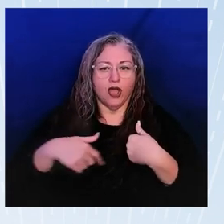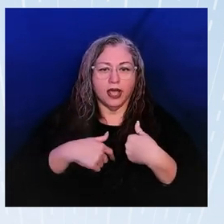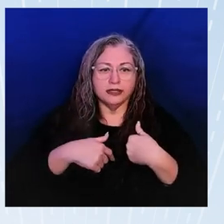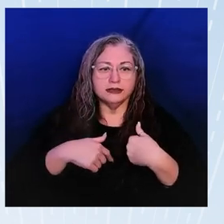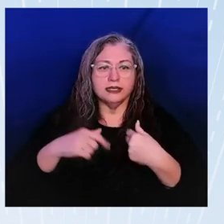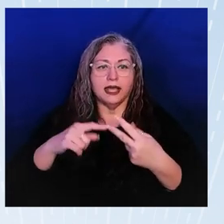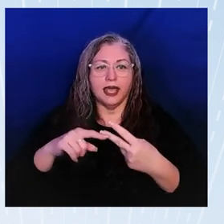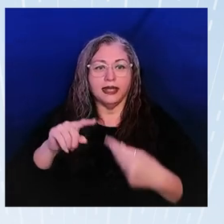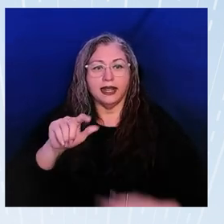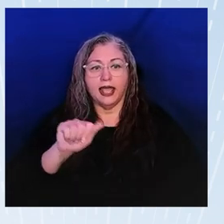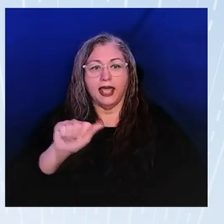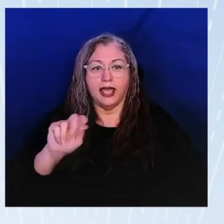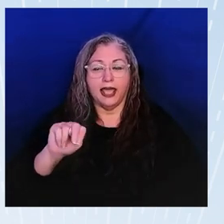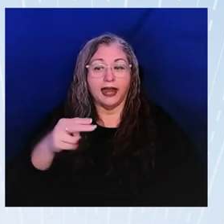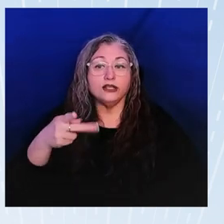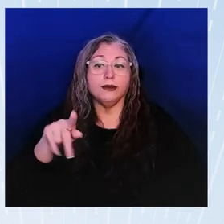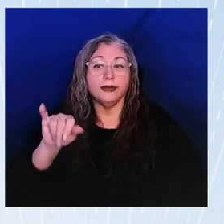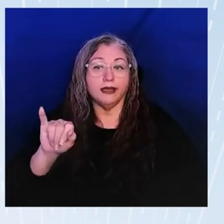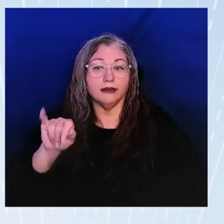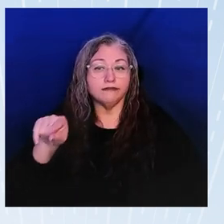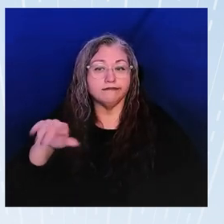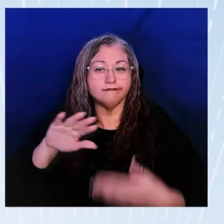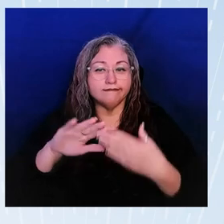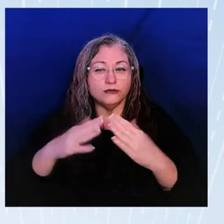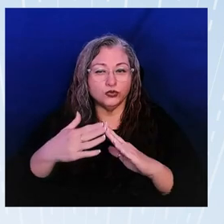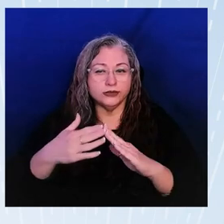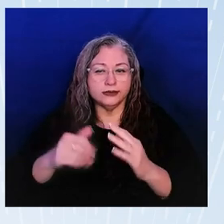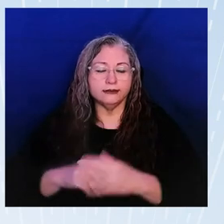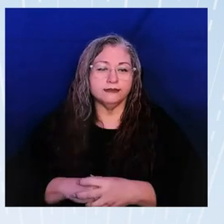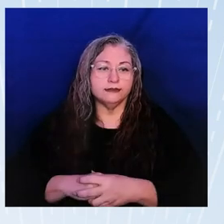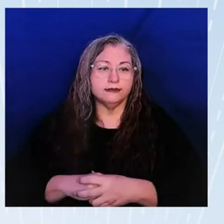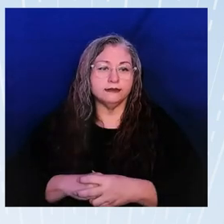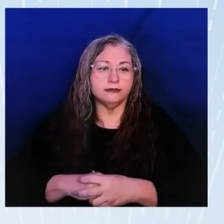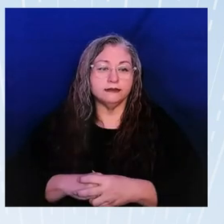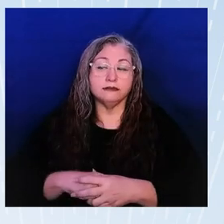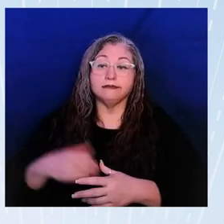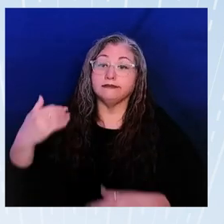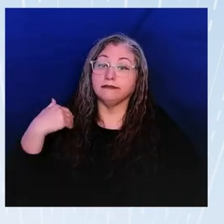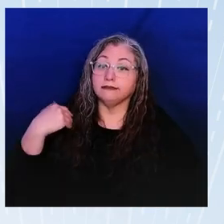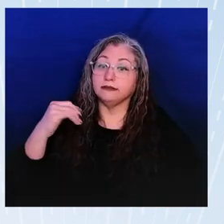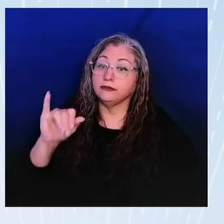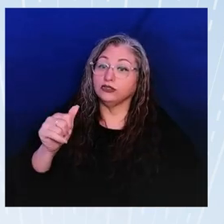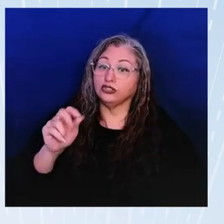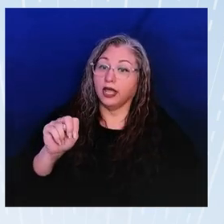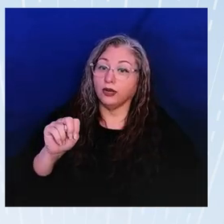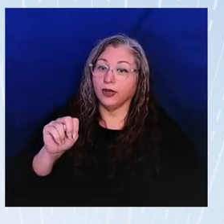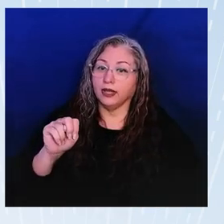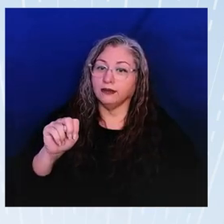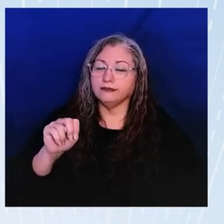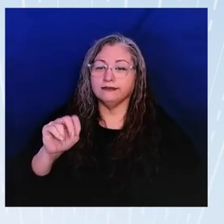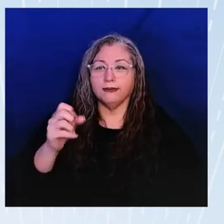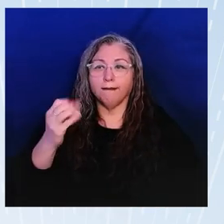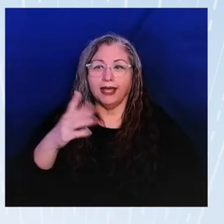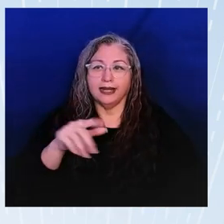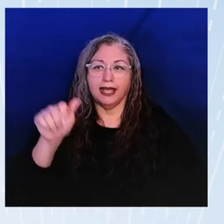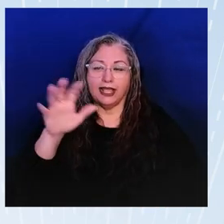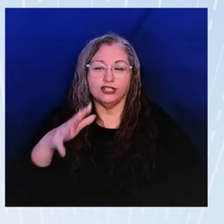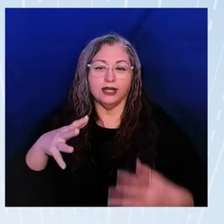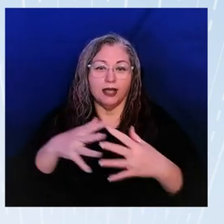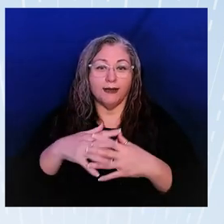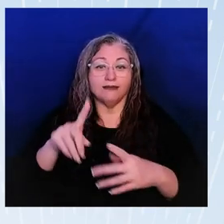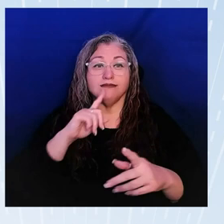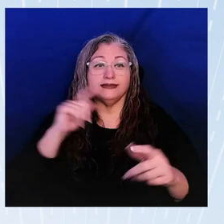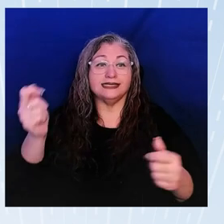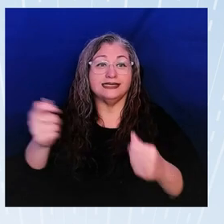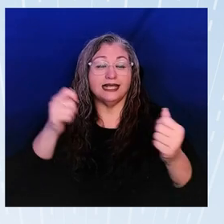AA and NHPI community. In January, as many Asian Americans were celebrating the Lunar New